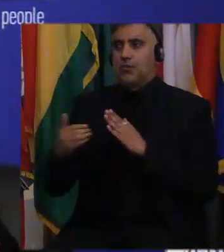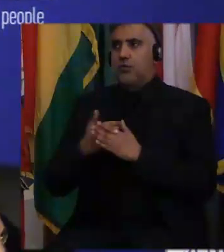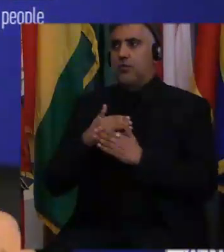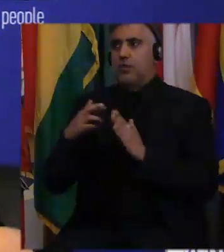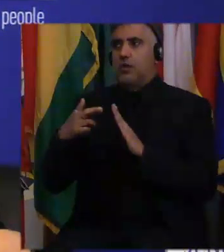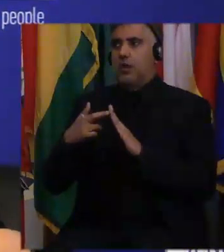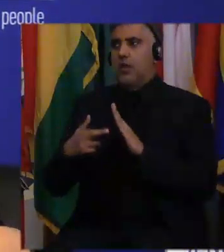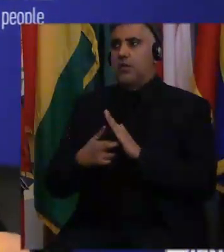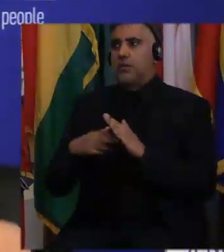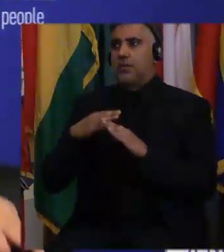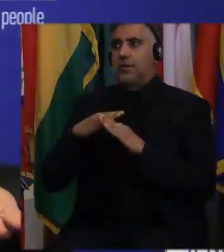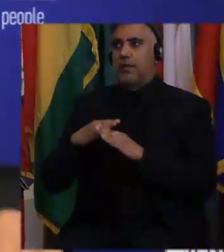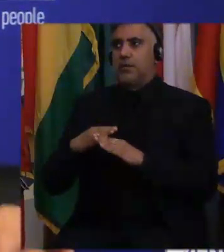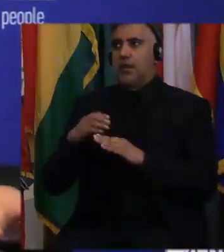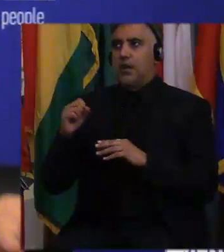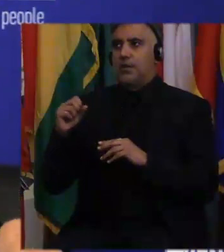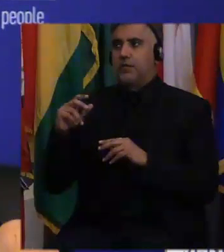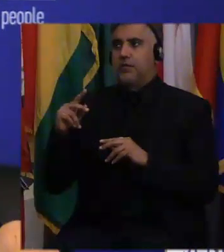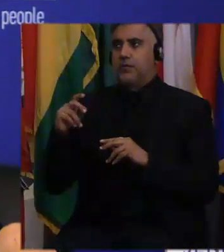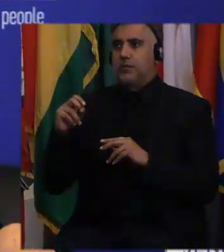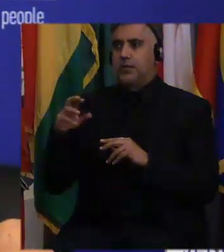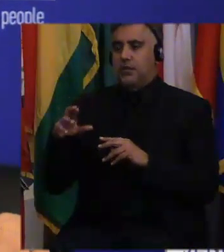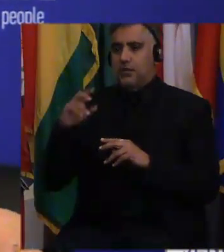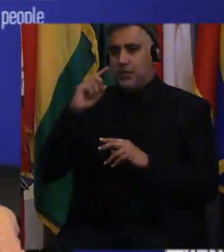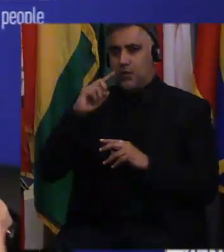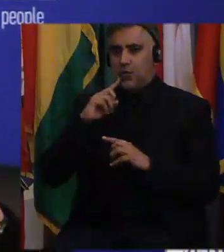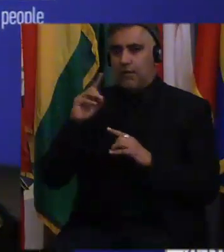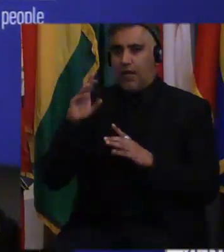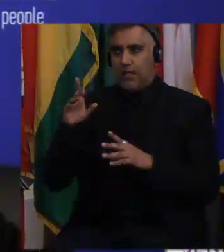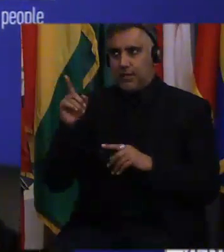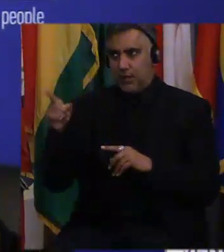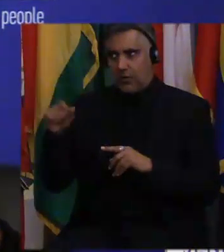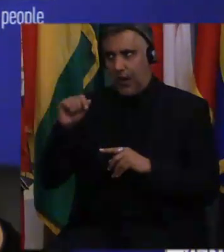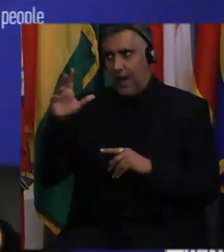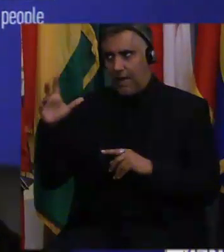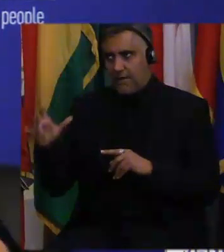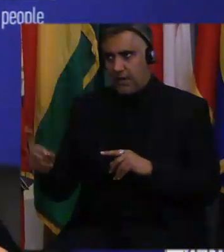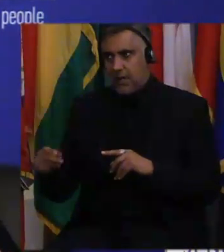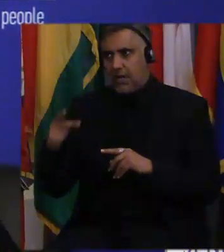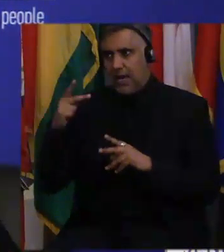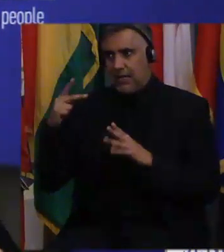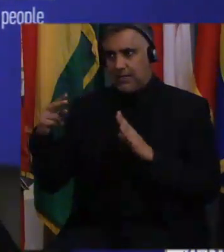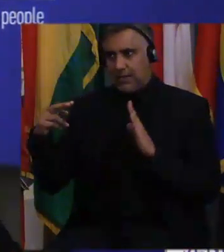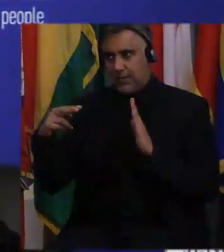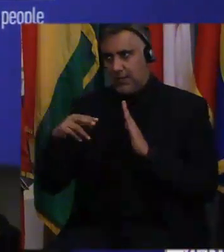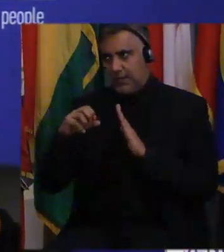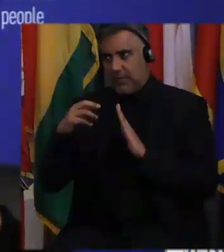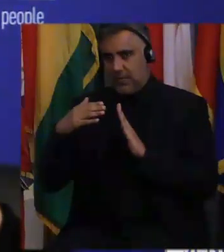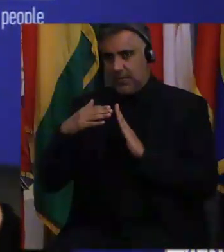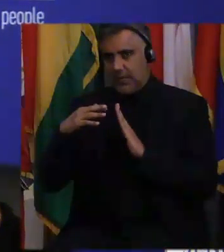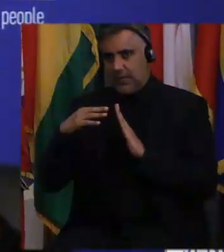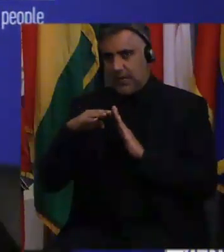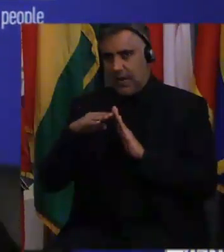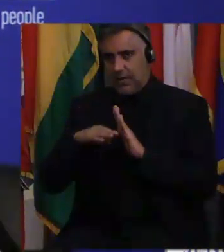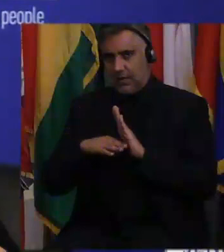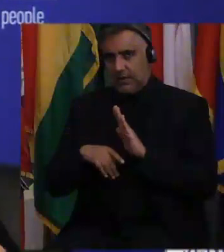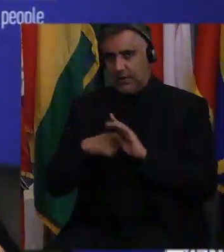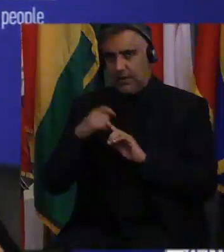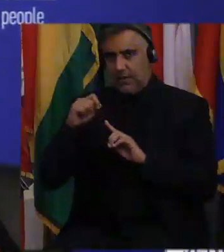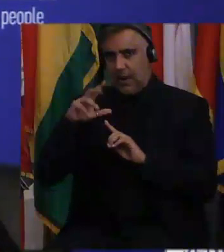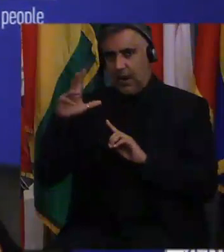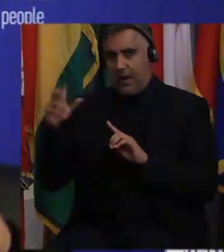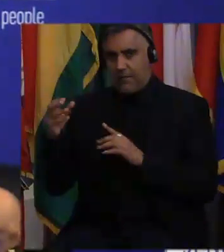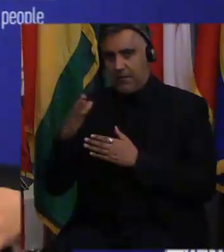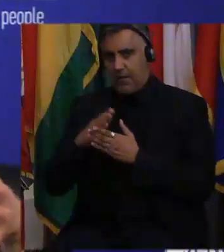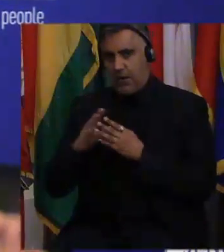guidelines on prevention of sexual violence. And I see these guidelines coming from African